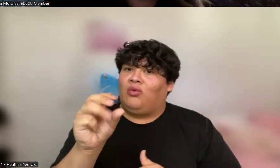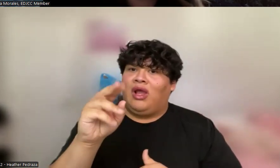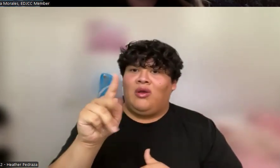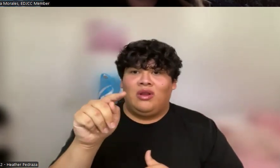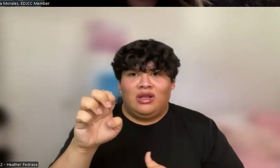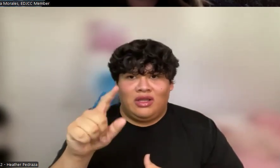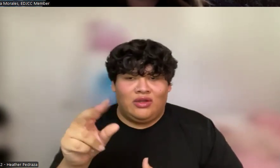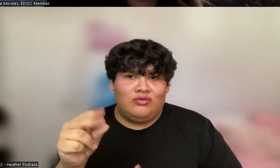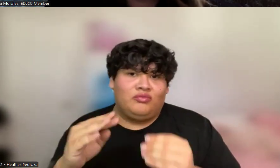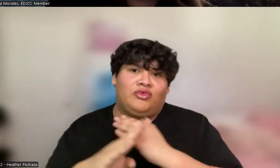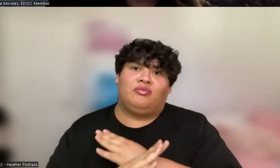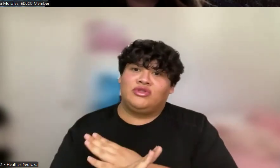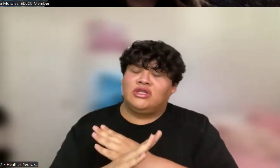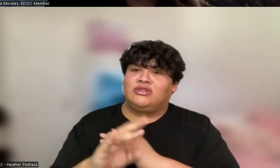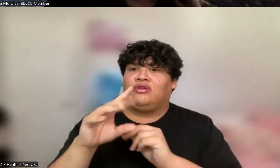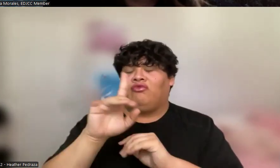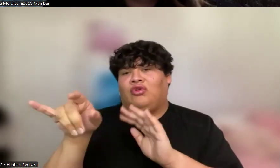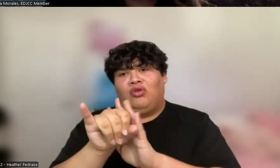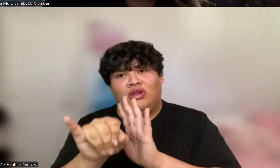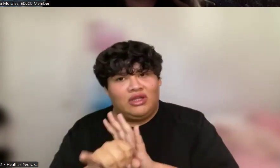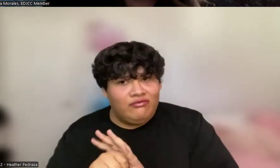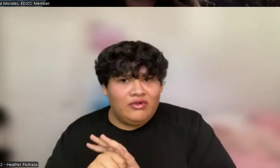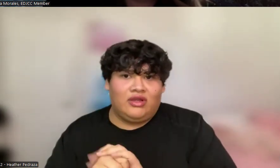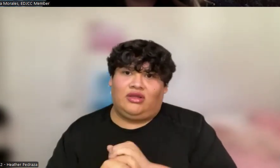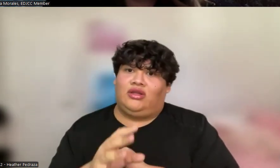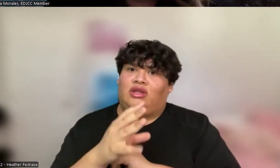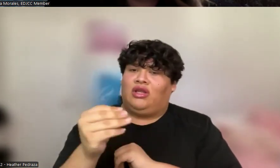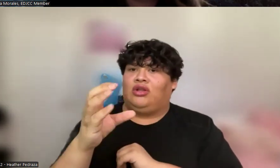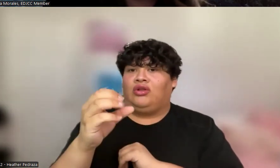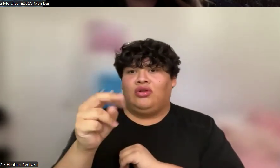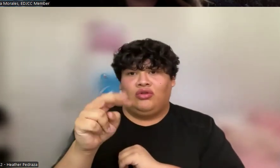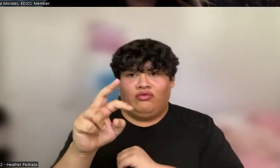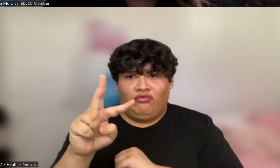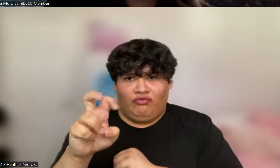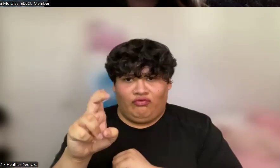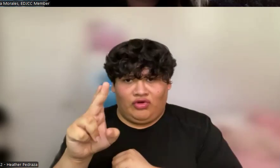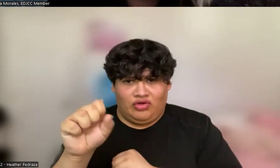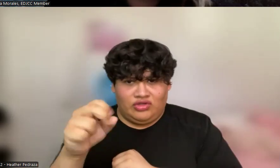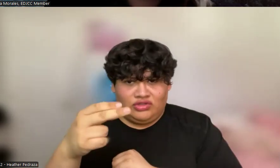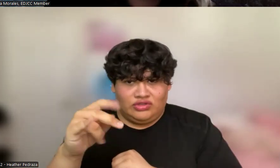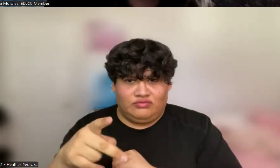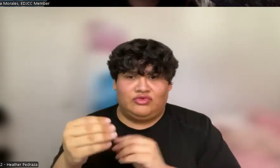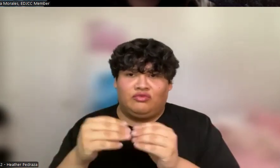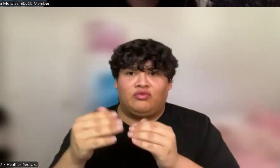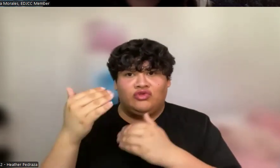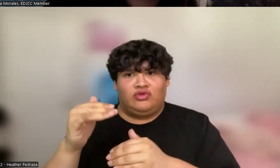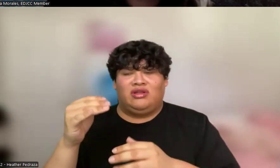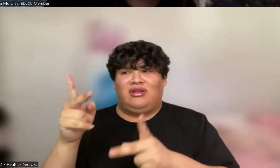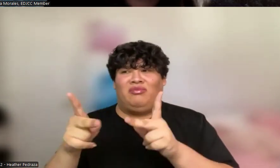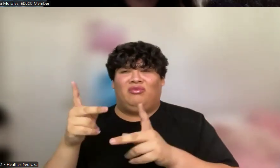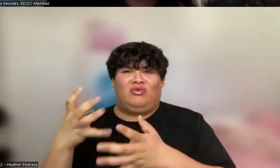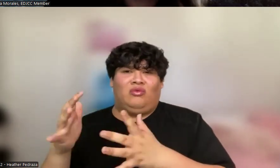where protective issues are identified and conservatorship is identified as the least restrictive alternative to